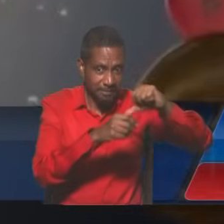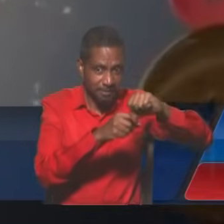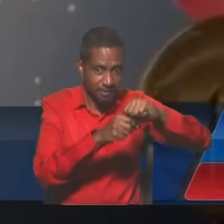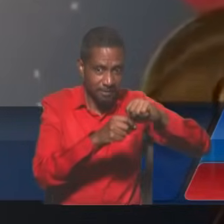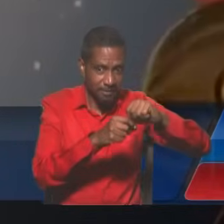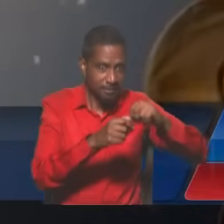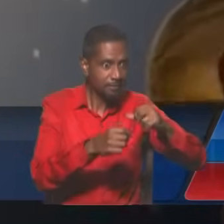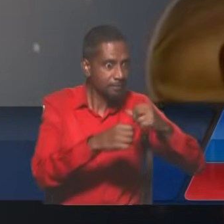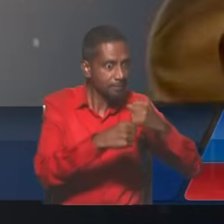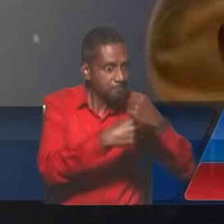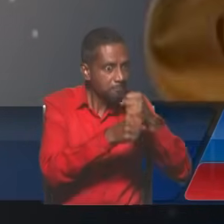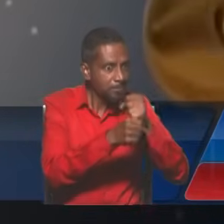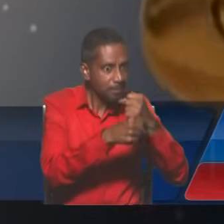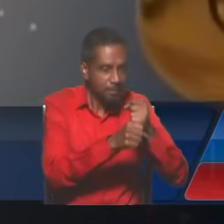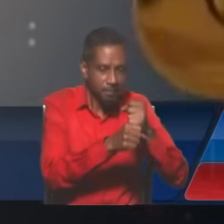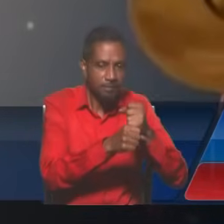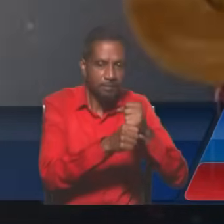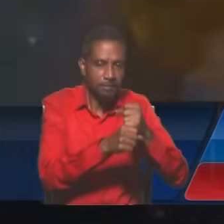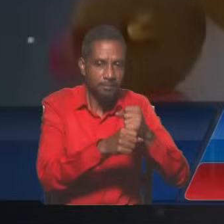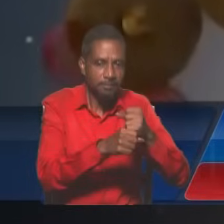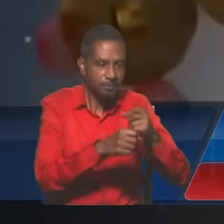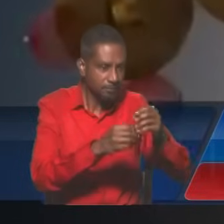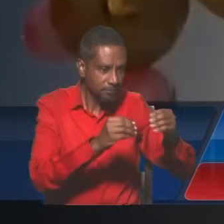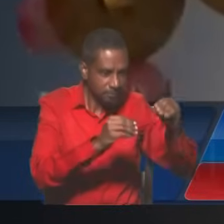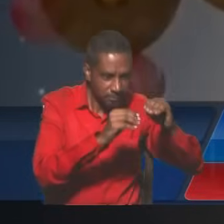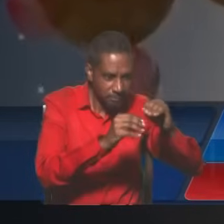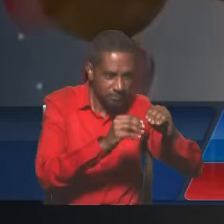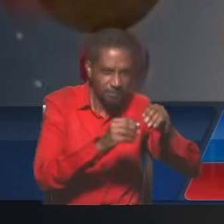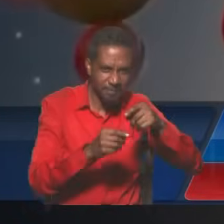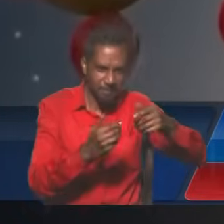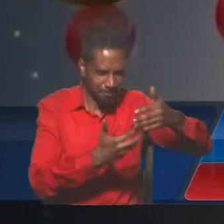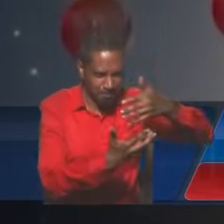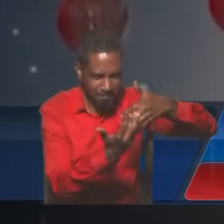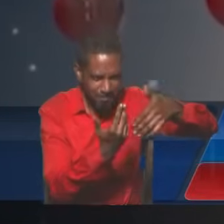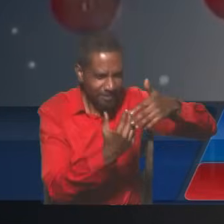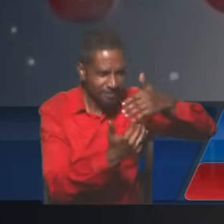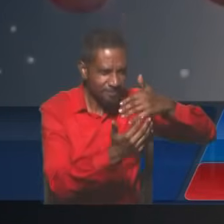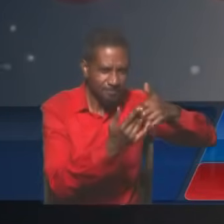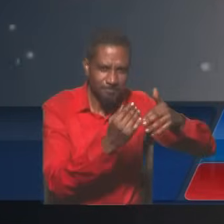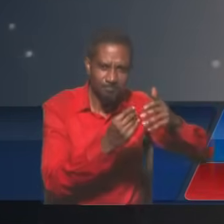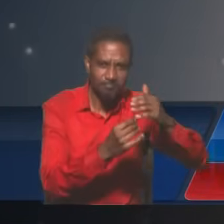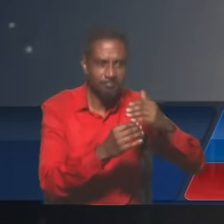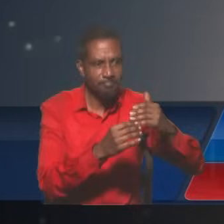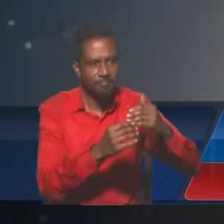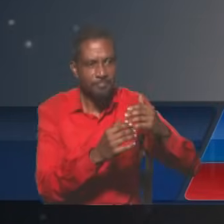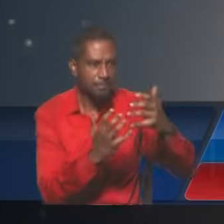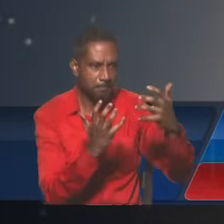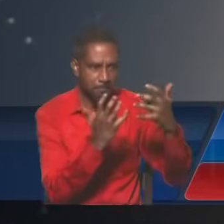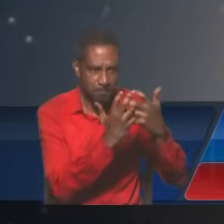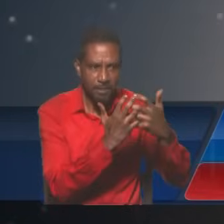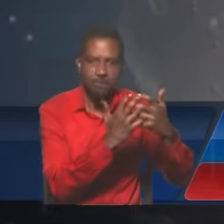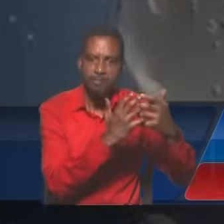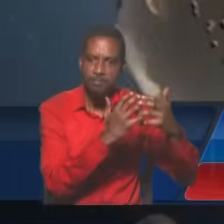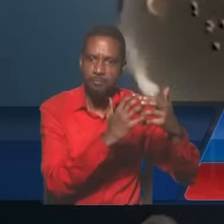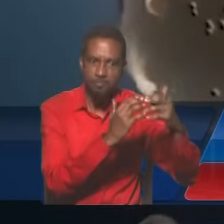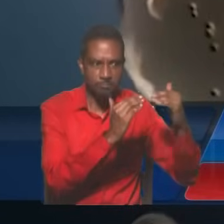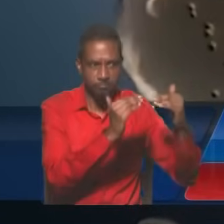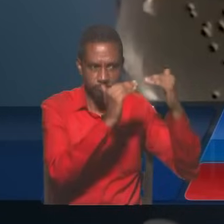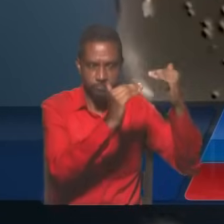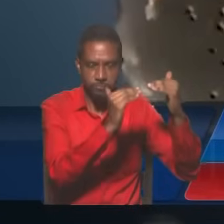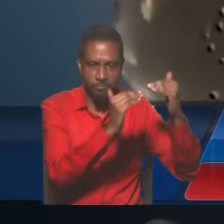produced. At the treatment stage, products are blended and treated to meet specific quality standards and